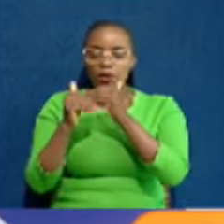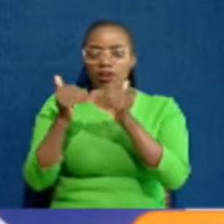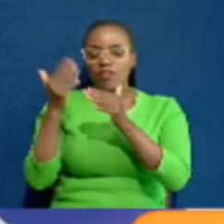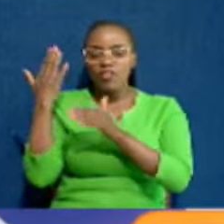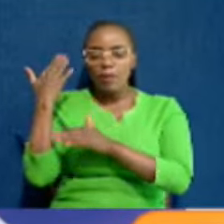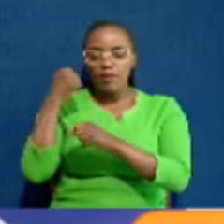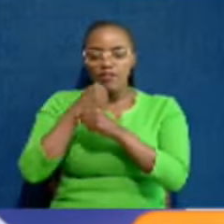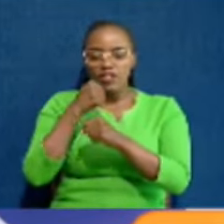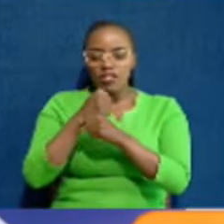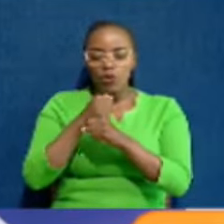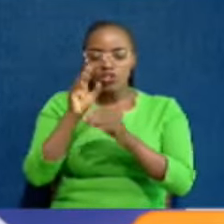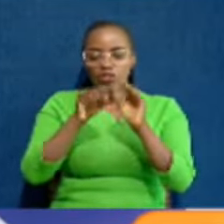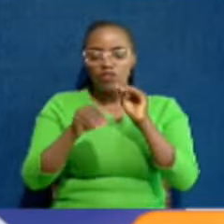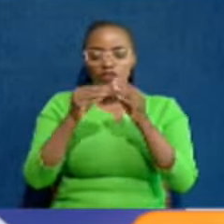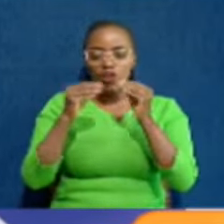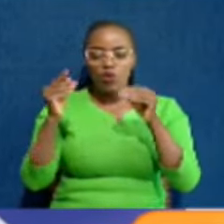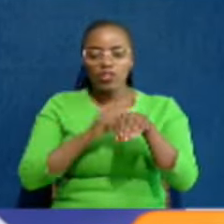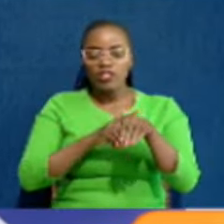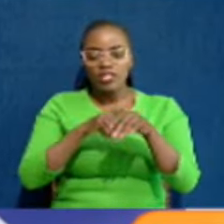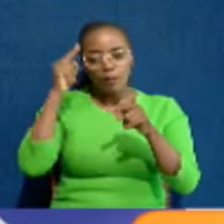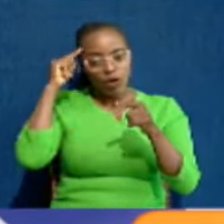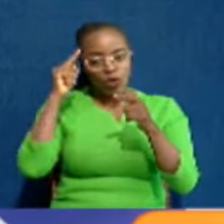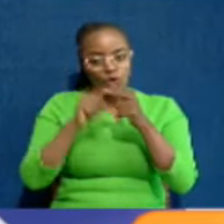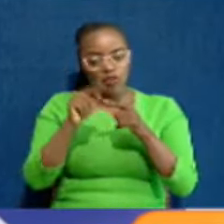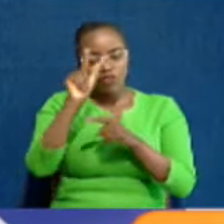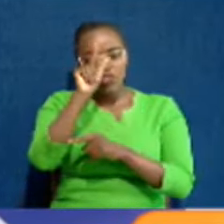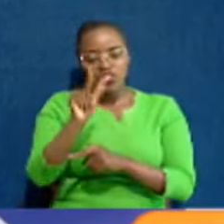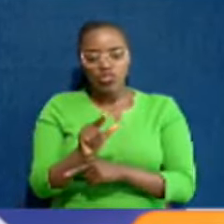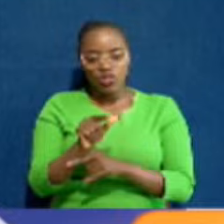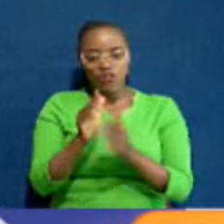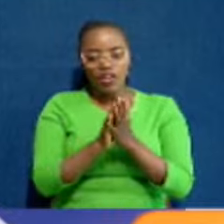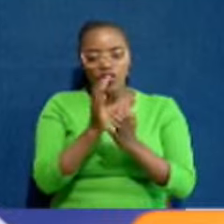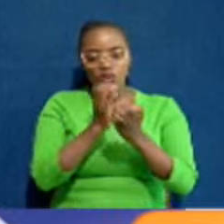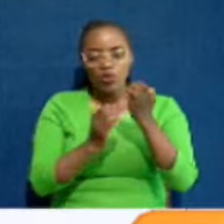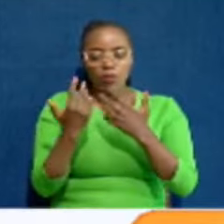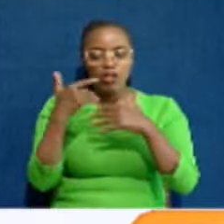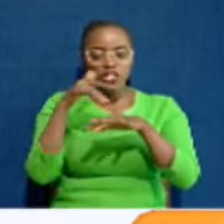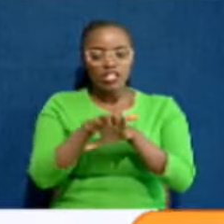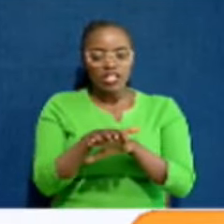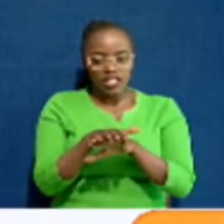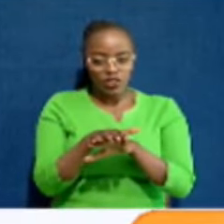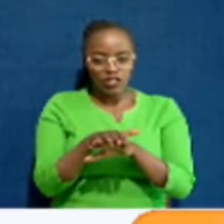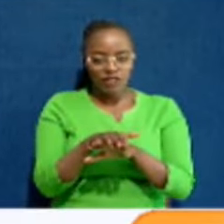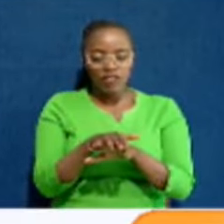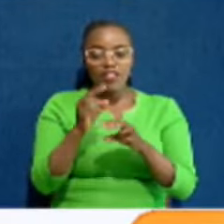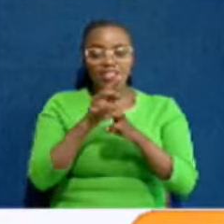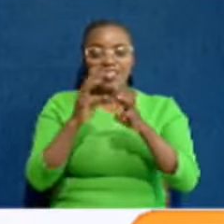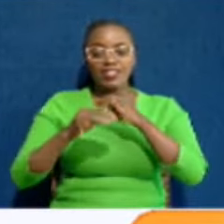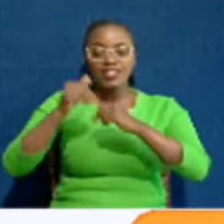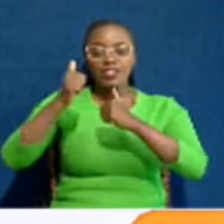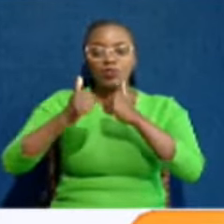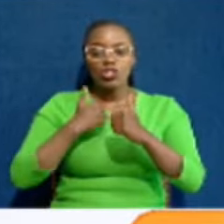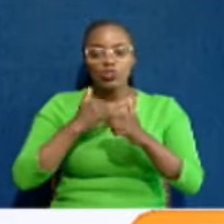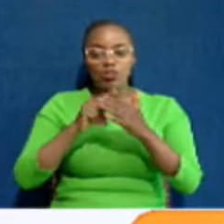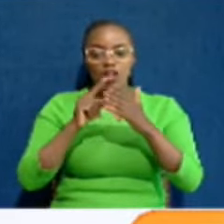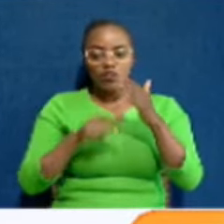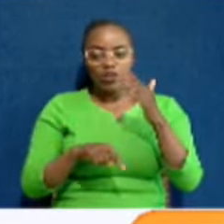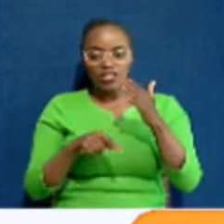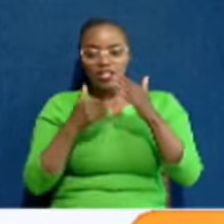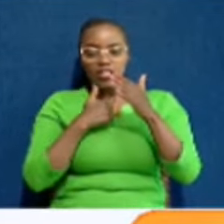efforts, contributing to long-term goal of regional economic integration. The statistics that we have is that